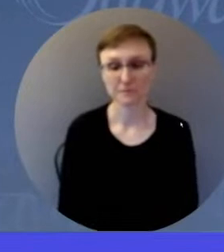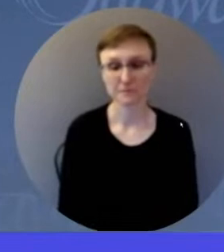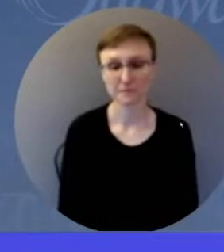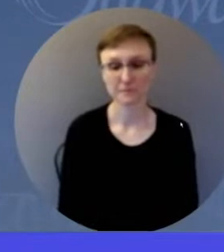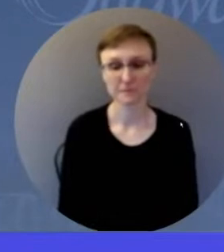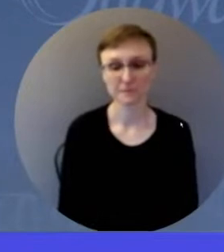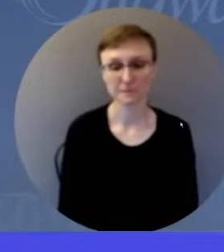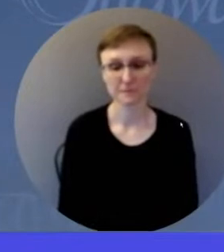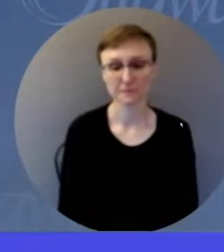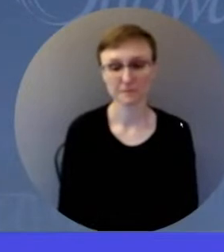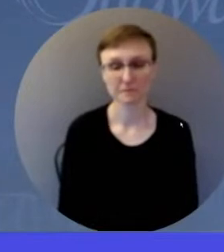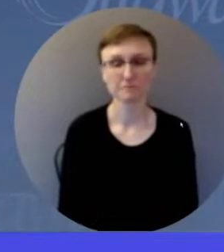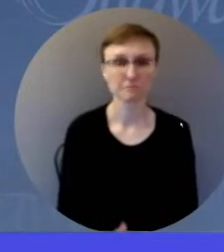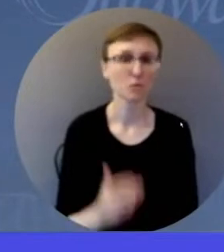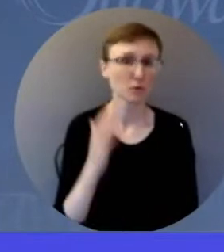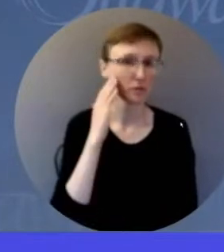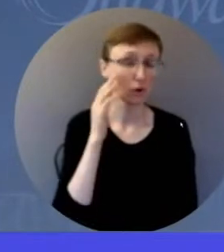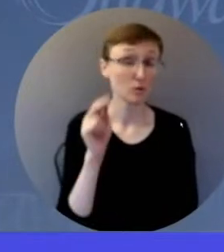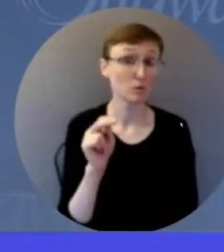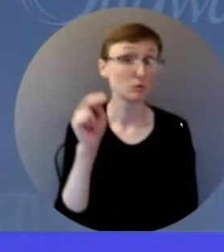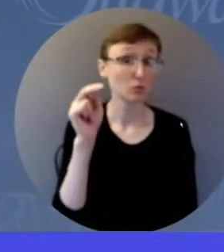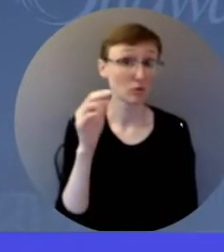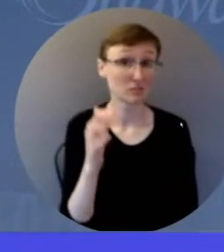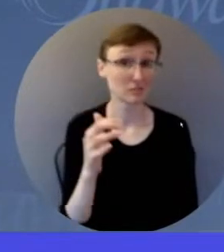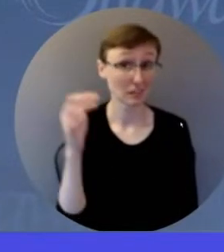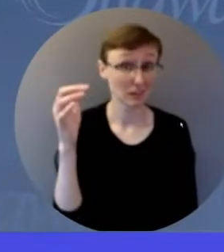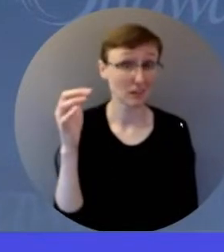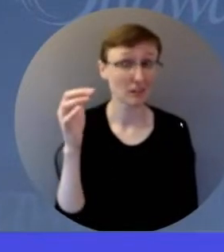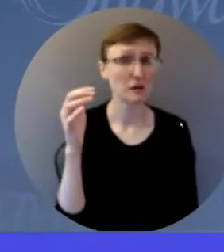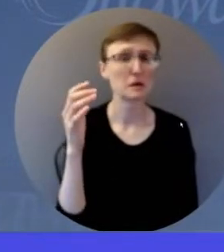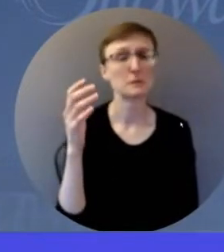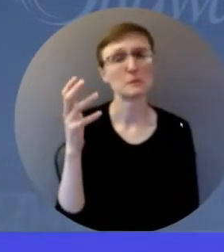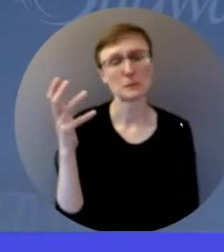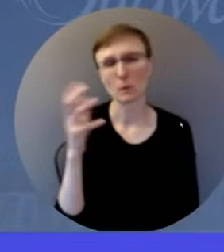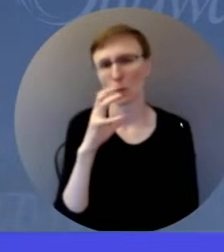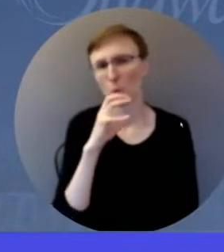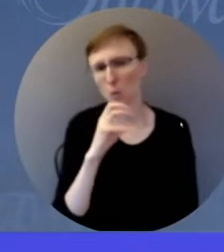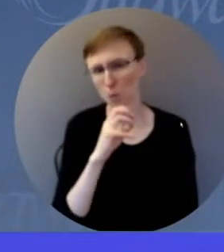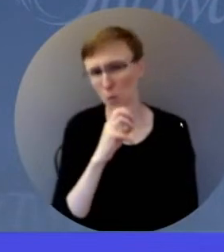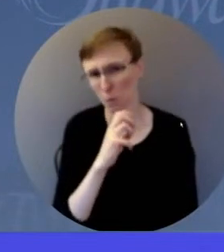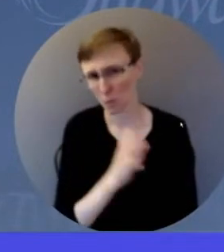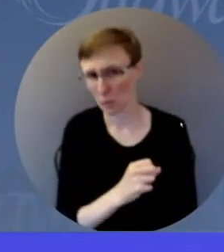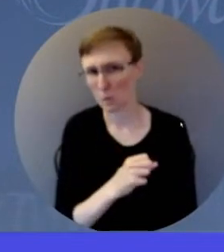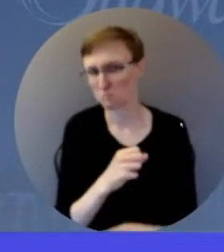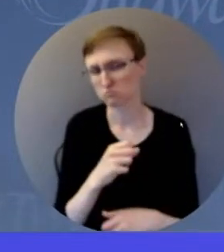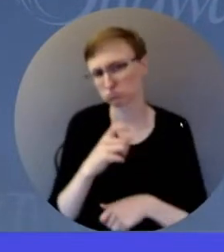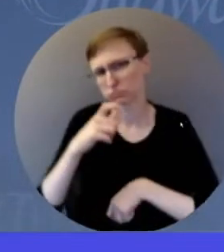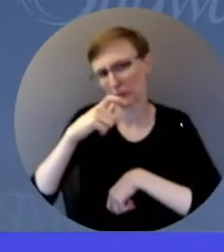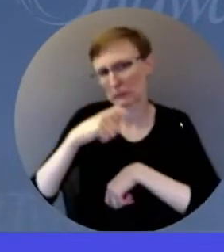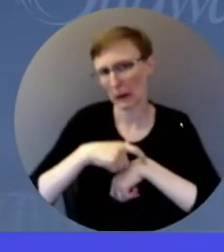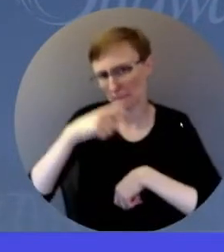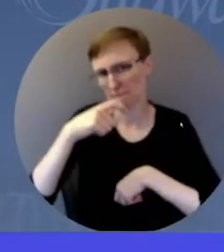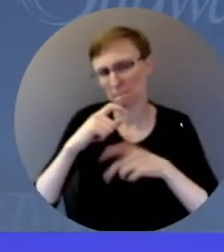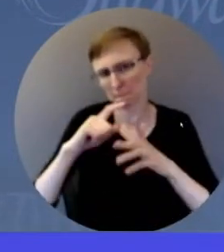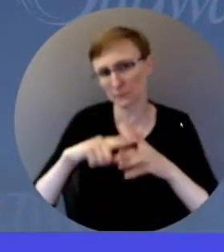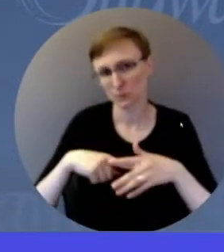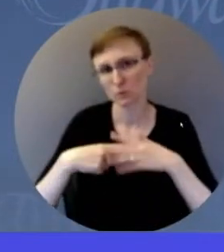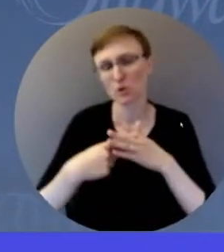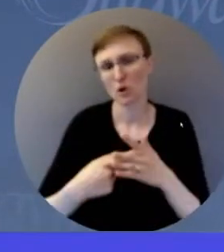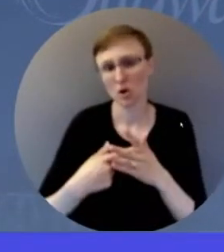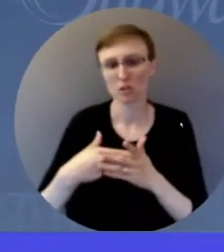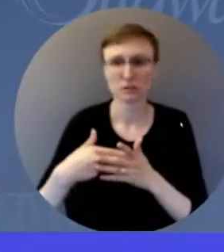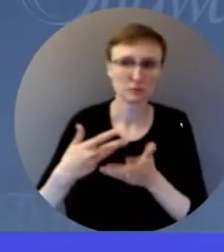the north side stands are coming to the end of their life cycle, and it's necessary for us to start the process now on how